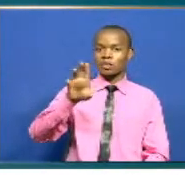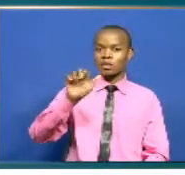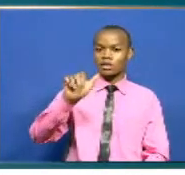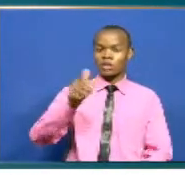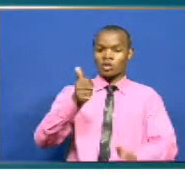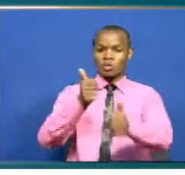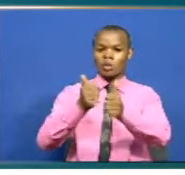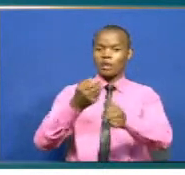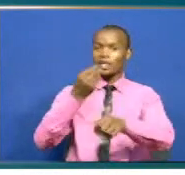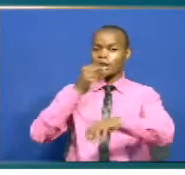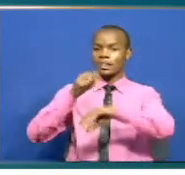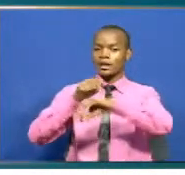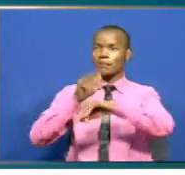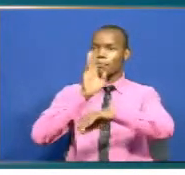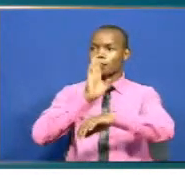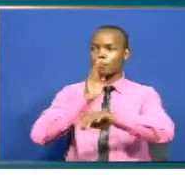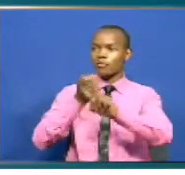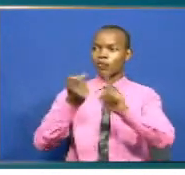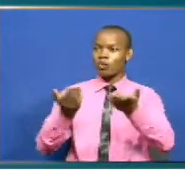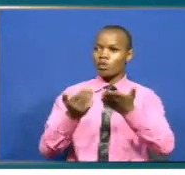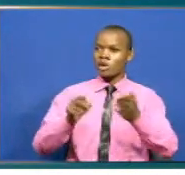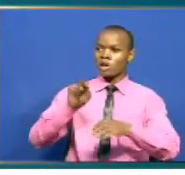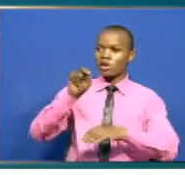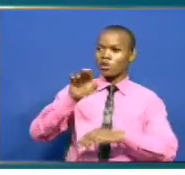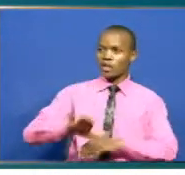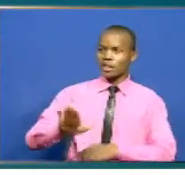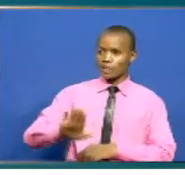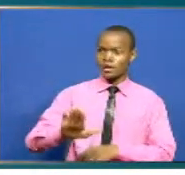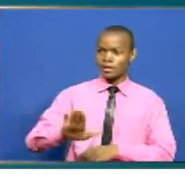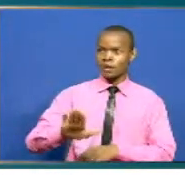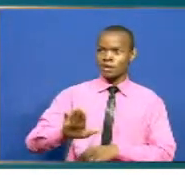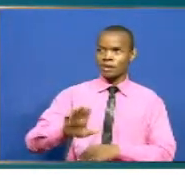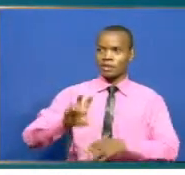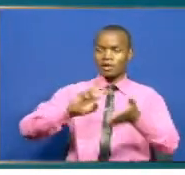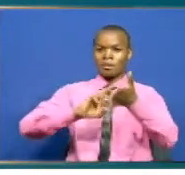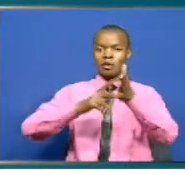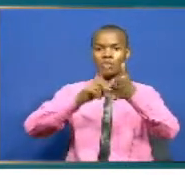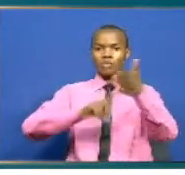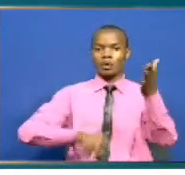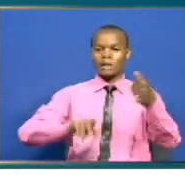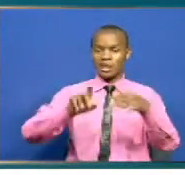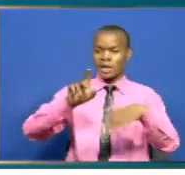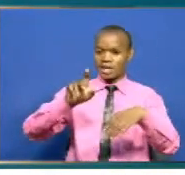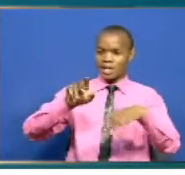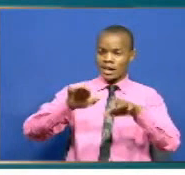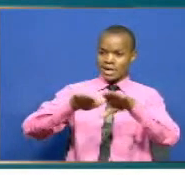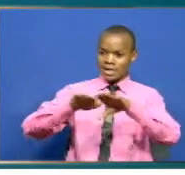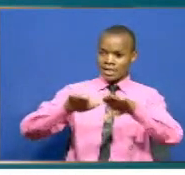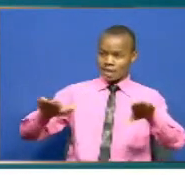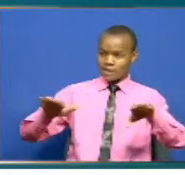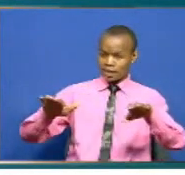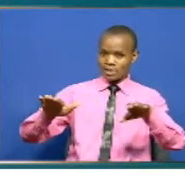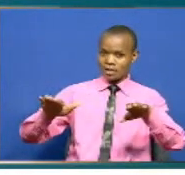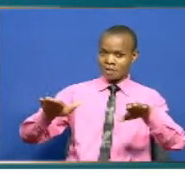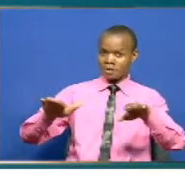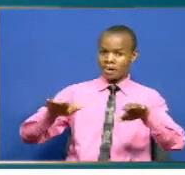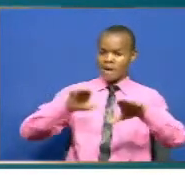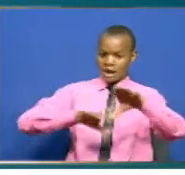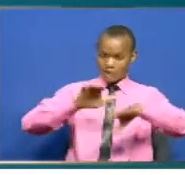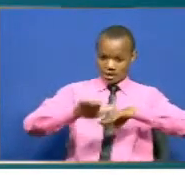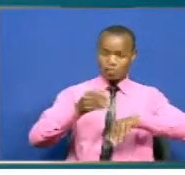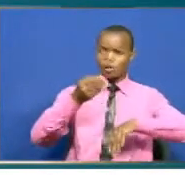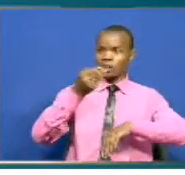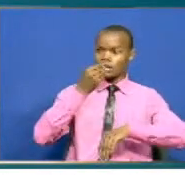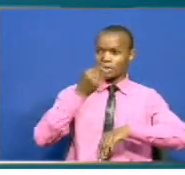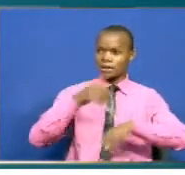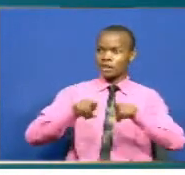breakfasts in the morning do come from our place. Mm-hmm. And therefore, those kilometers feed those, you know, animals where you get the sausages from. And